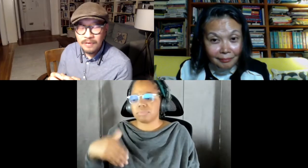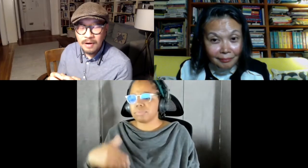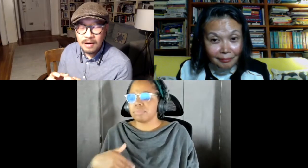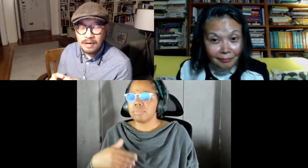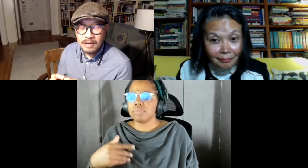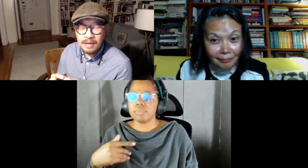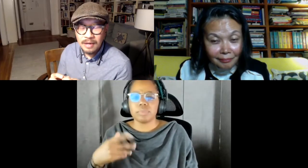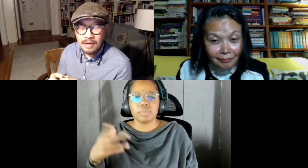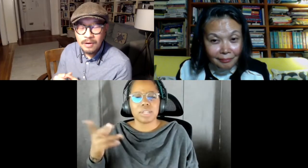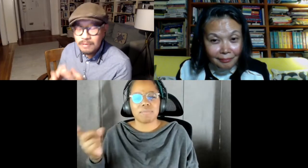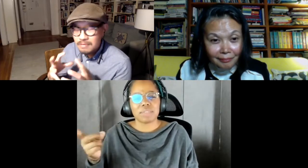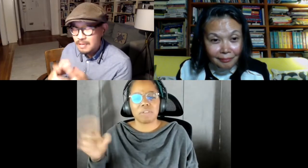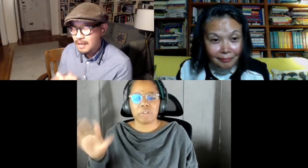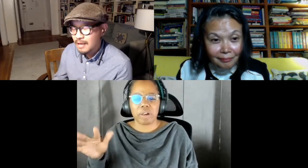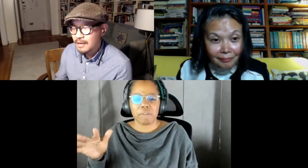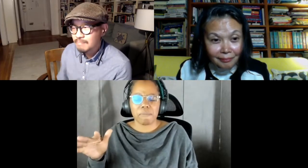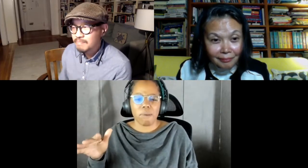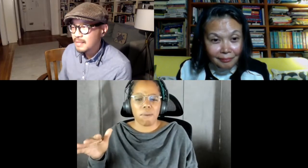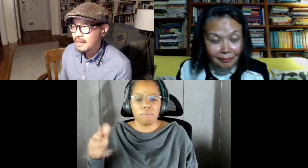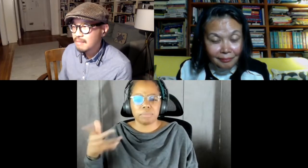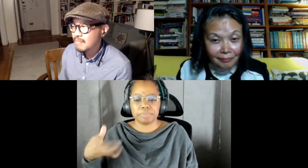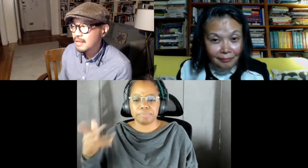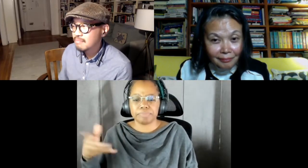kind of are